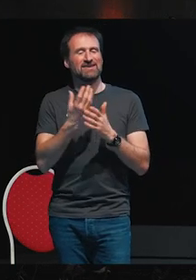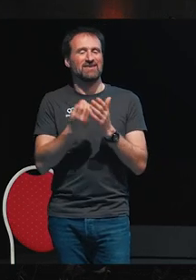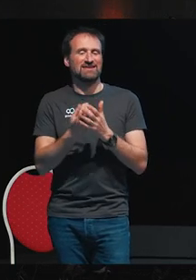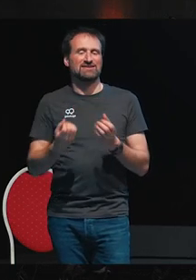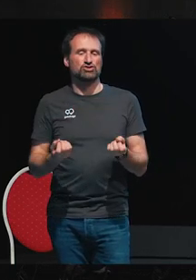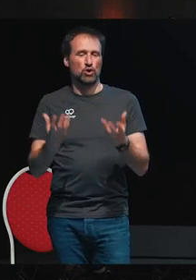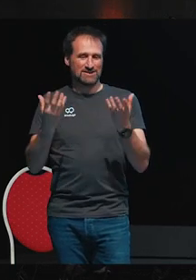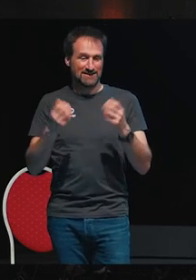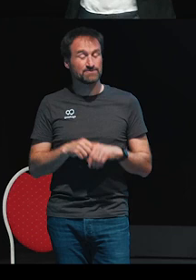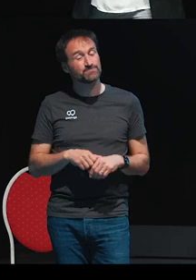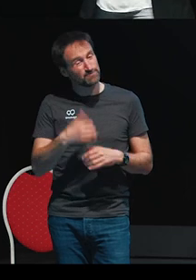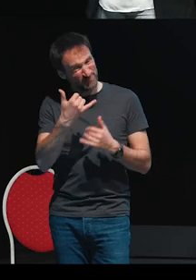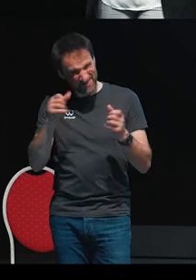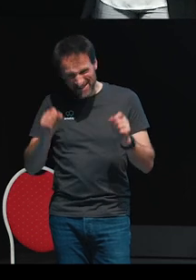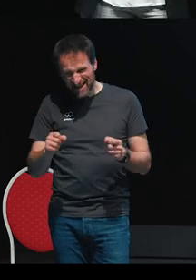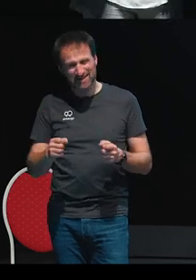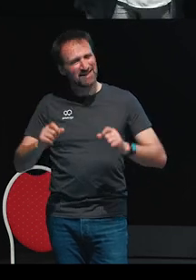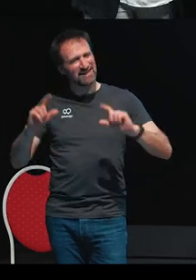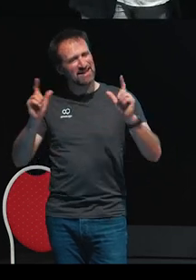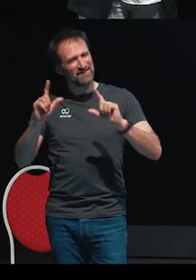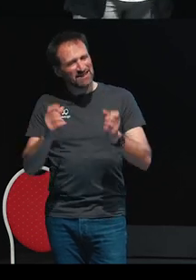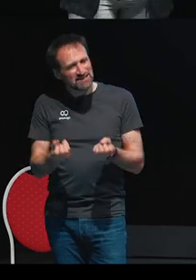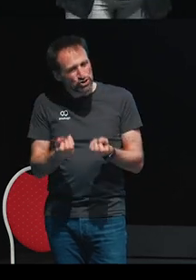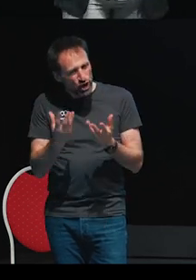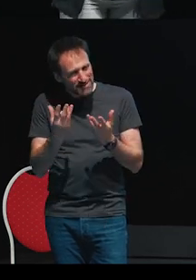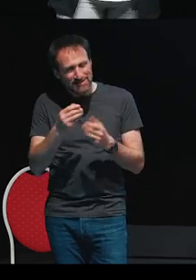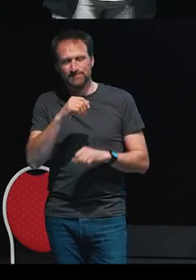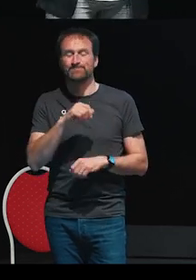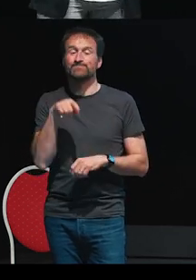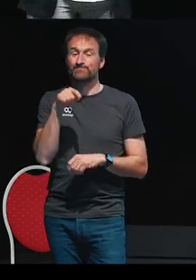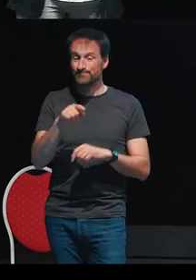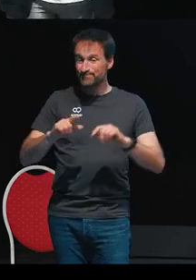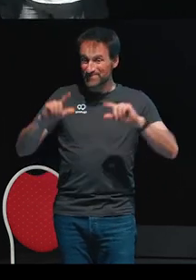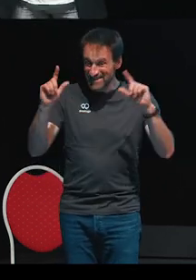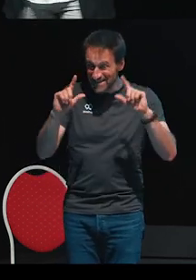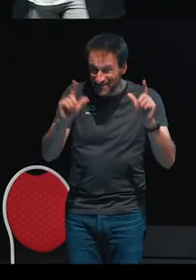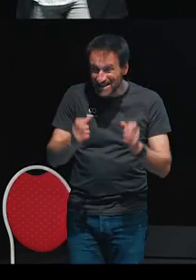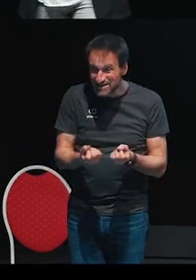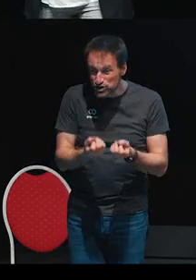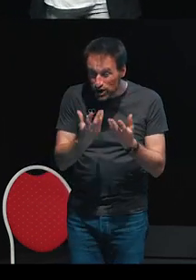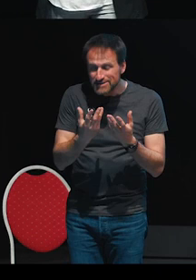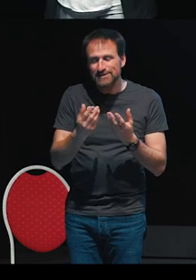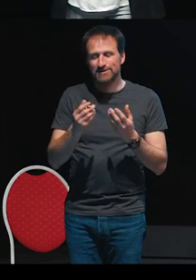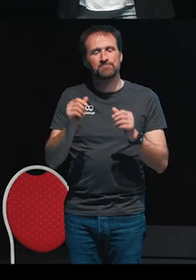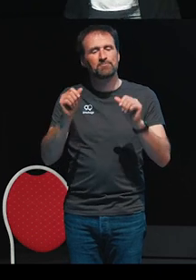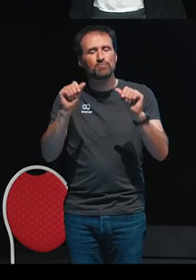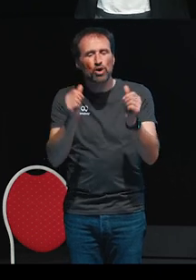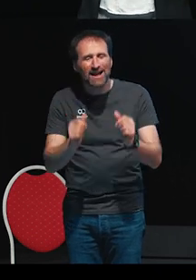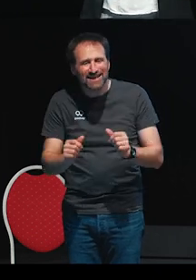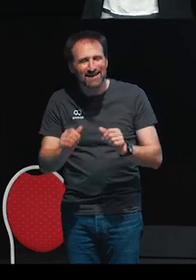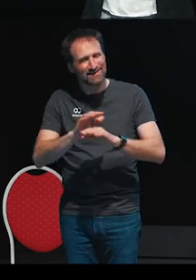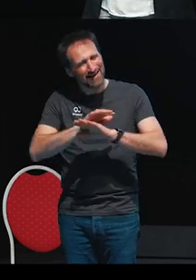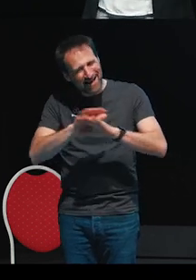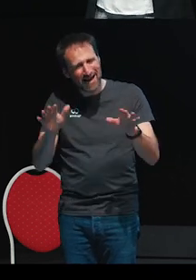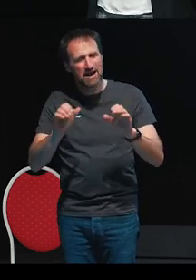event sourcing? Event sourcing is modeling every activity that you are